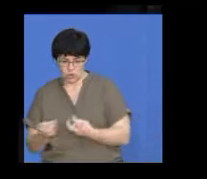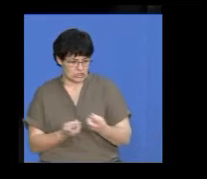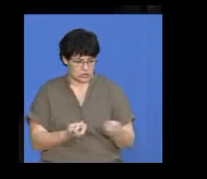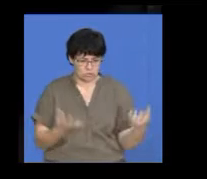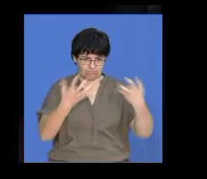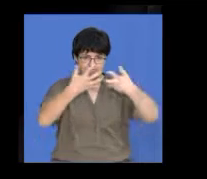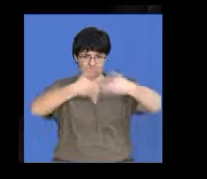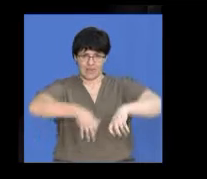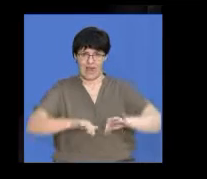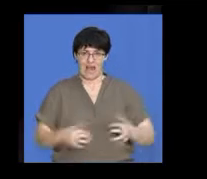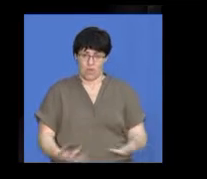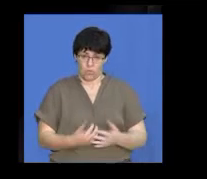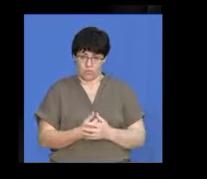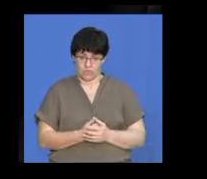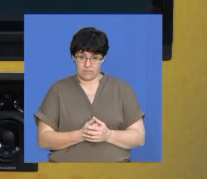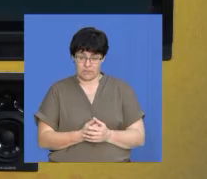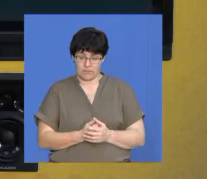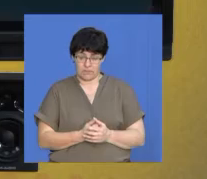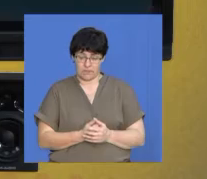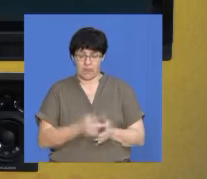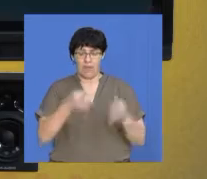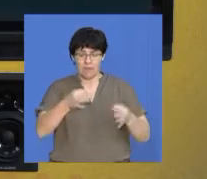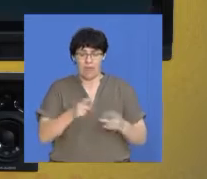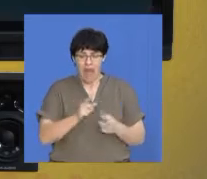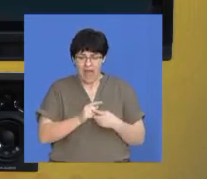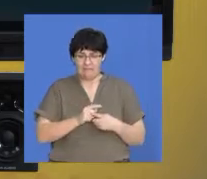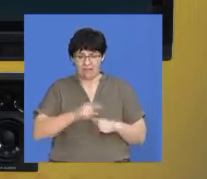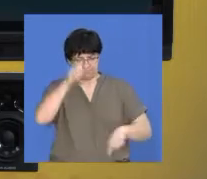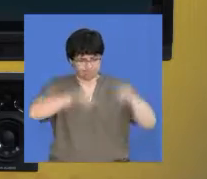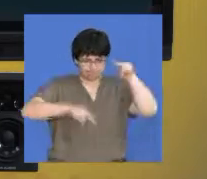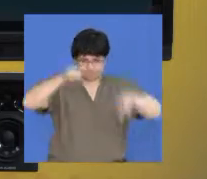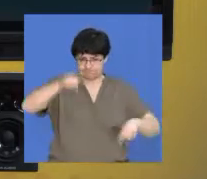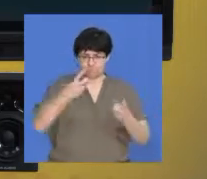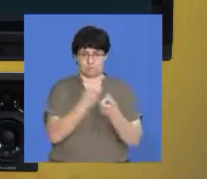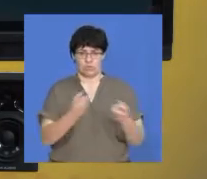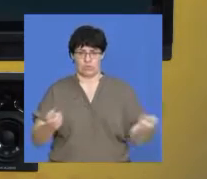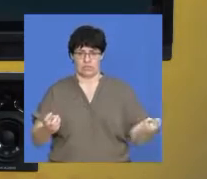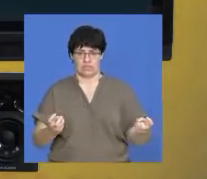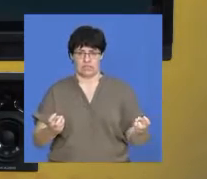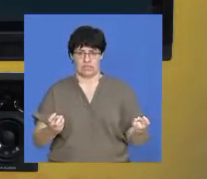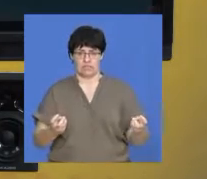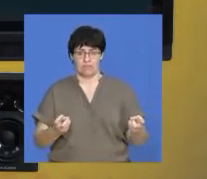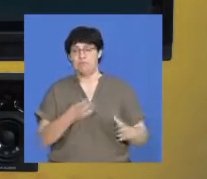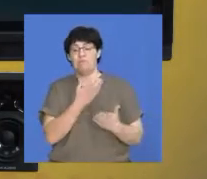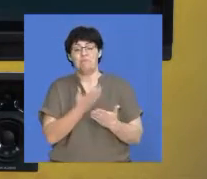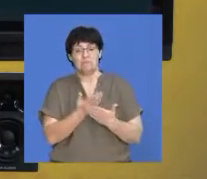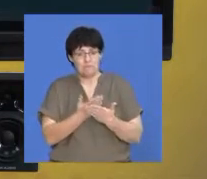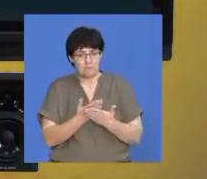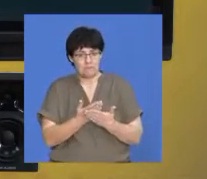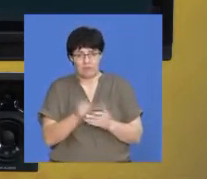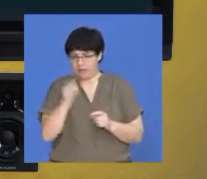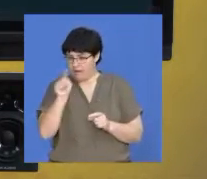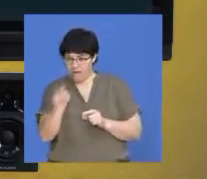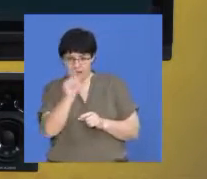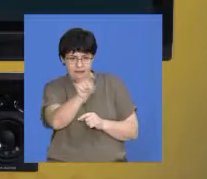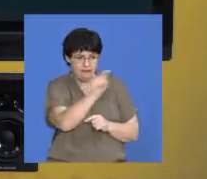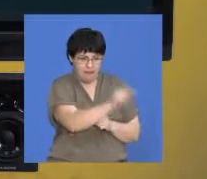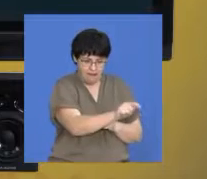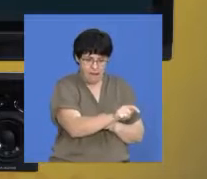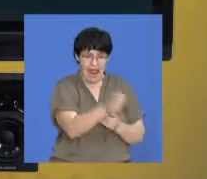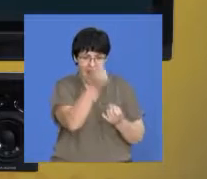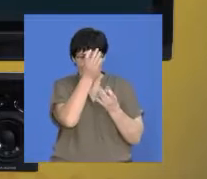remember I told you that in the paper you will get different sources. So you should be able to put all